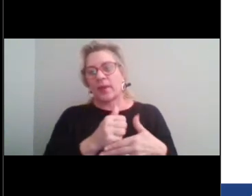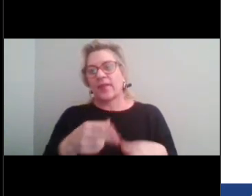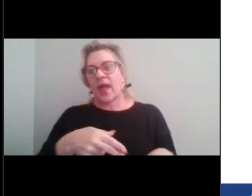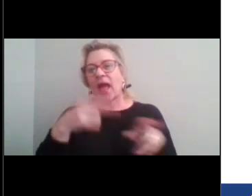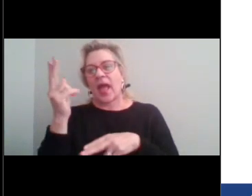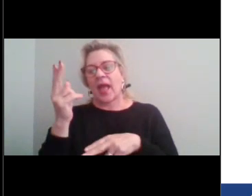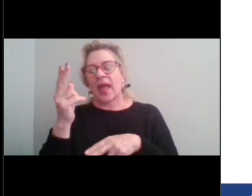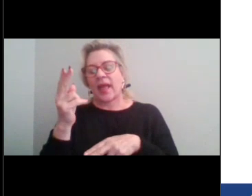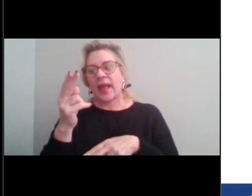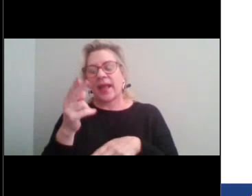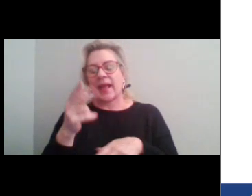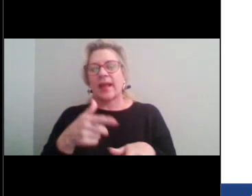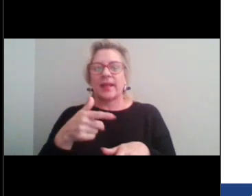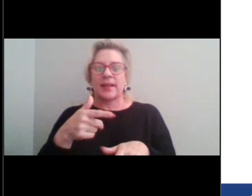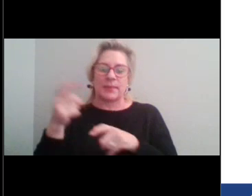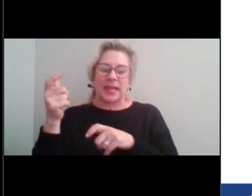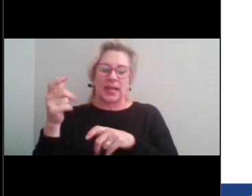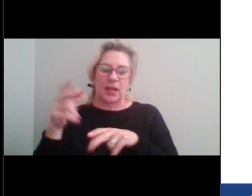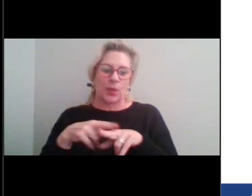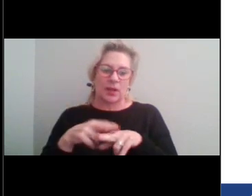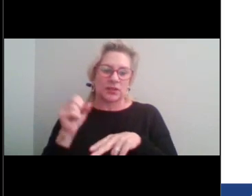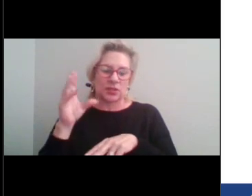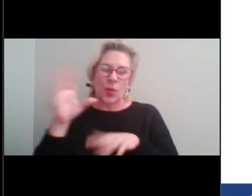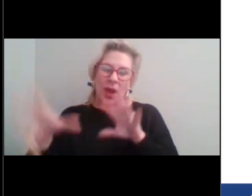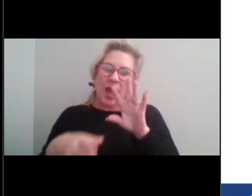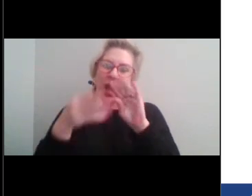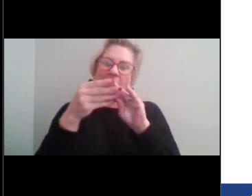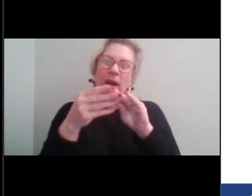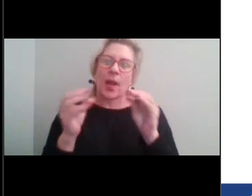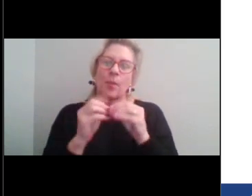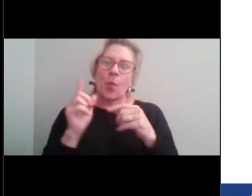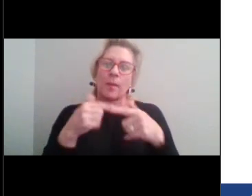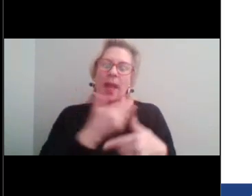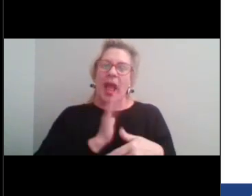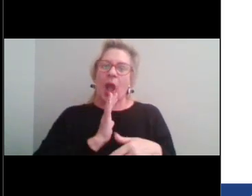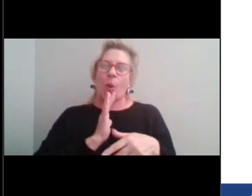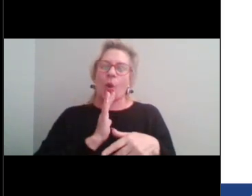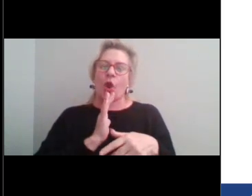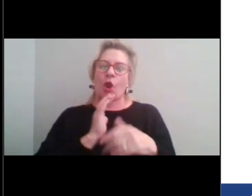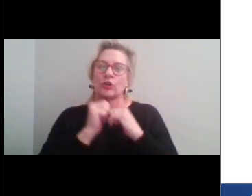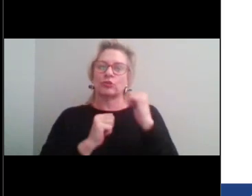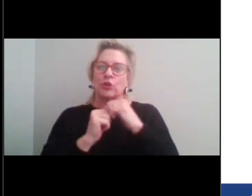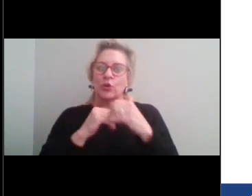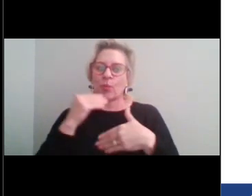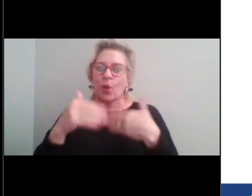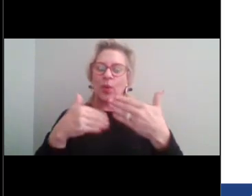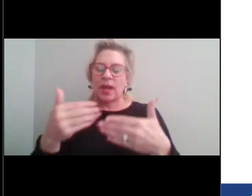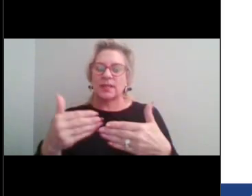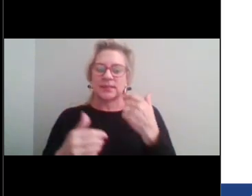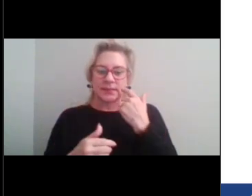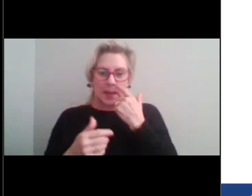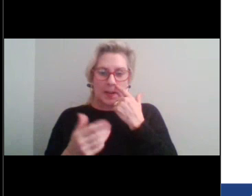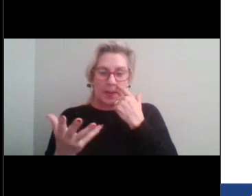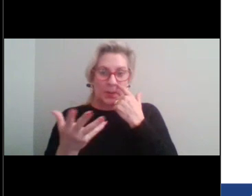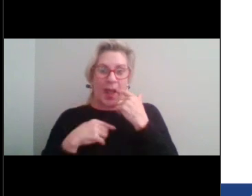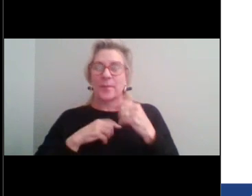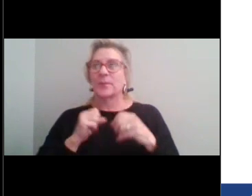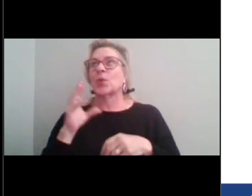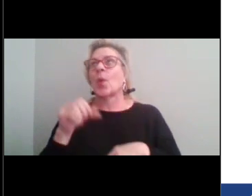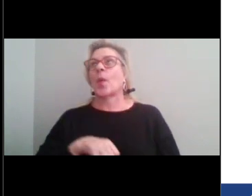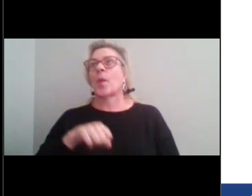on that. Just some things more about our construction progress. And this is the thing I'm really the most proud of